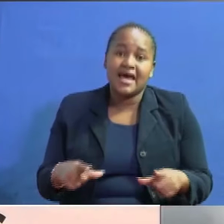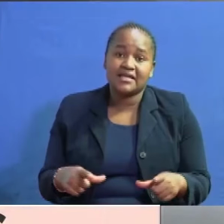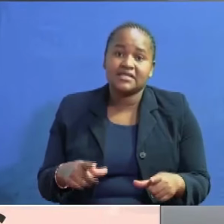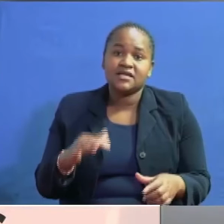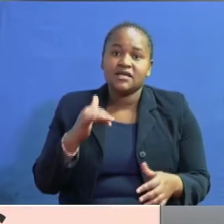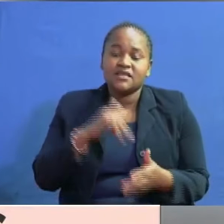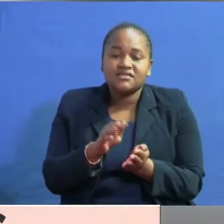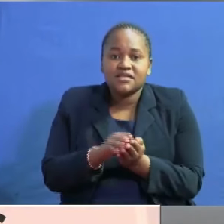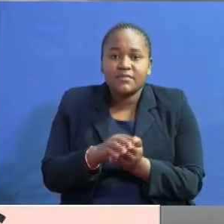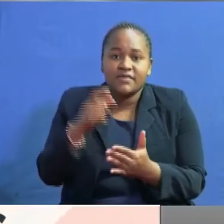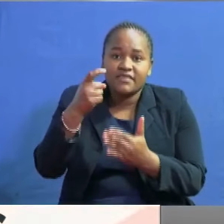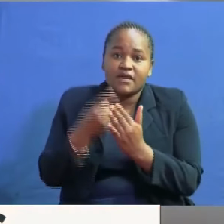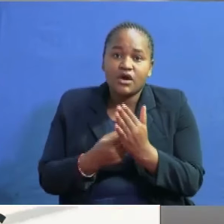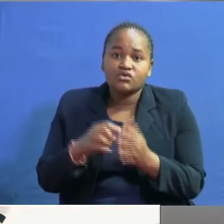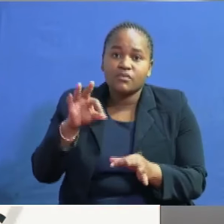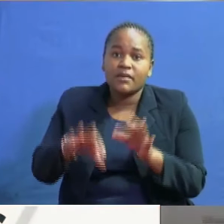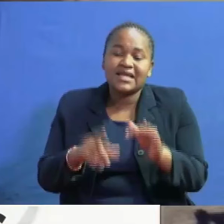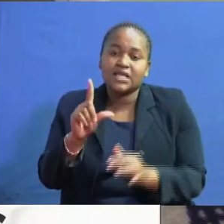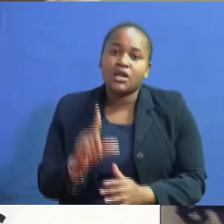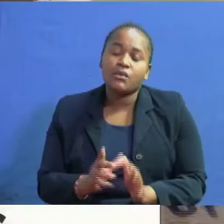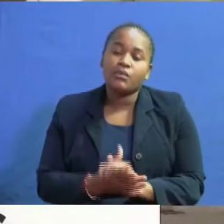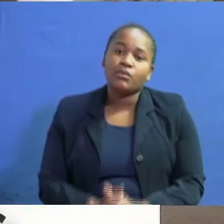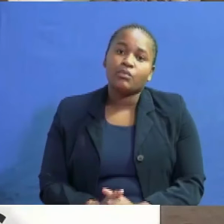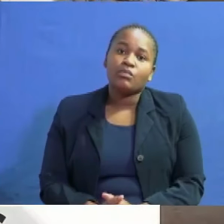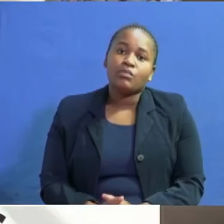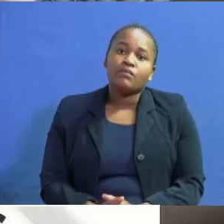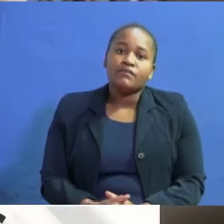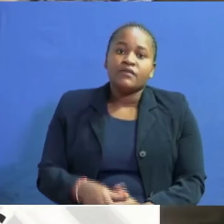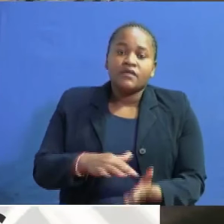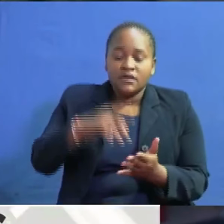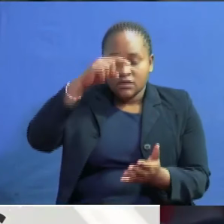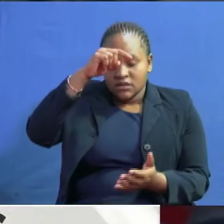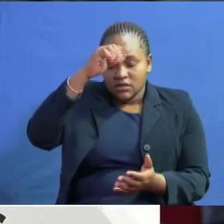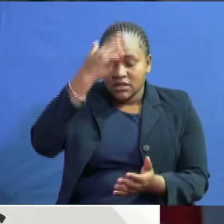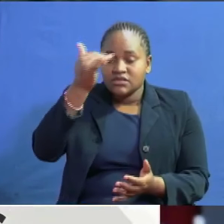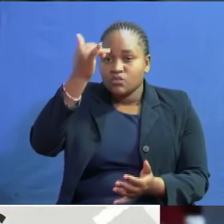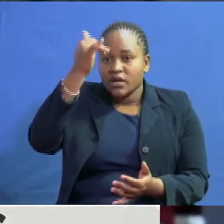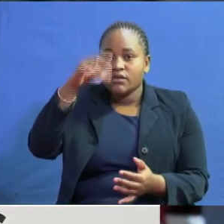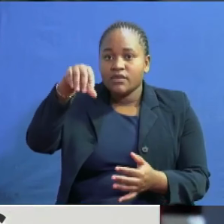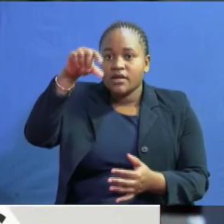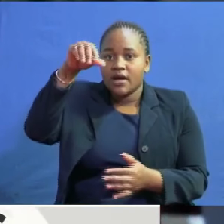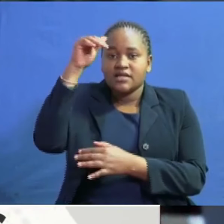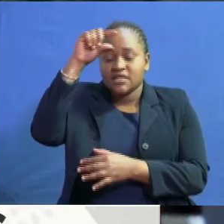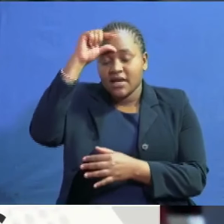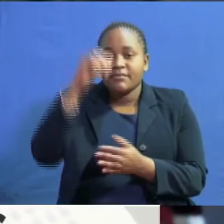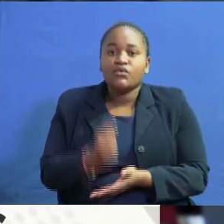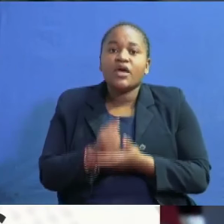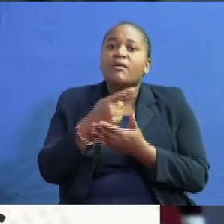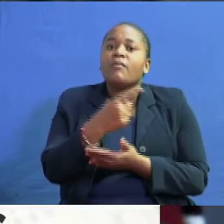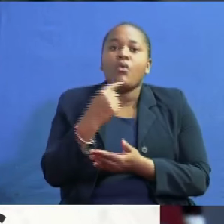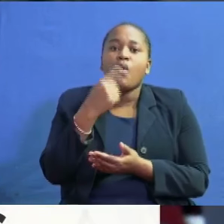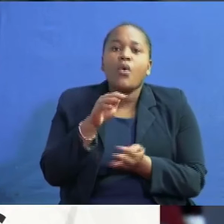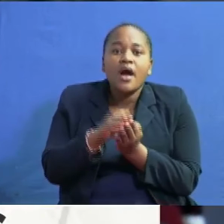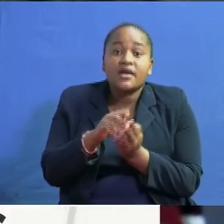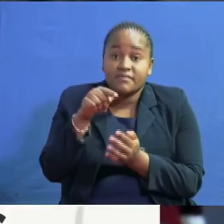thus keeping the cost of planting low. Ndio sababu tunauliza serikali itusaidie sisi ambao